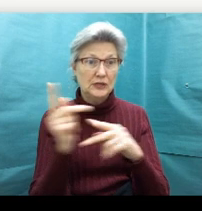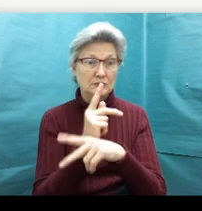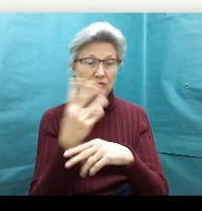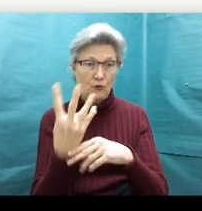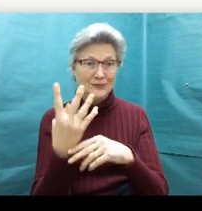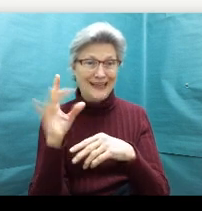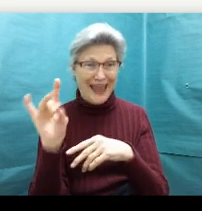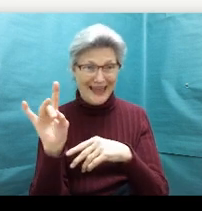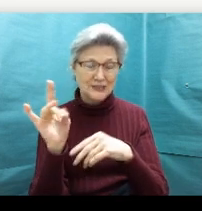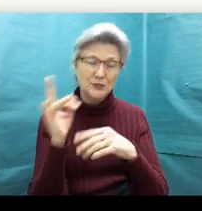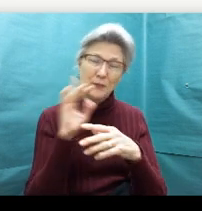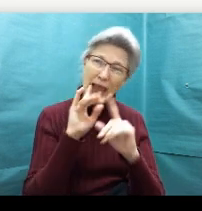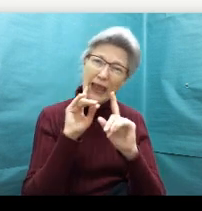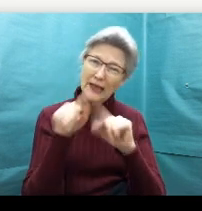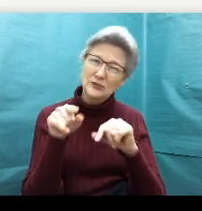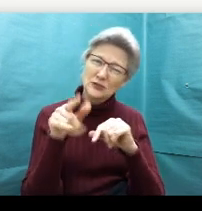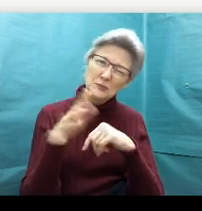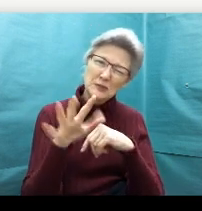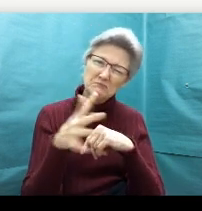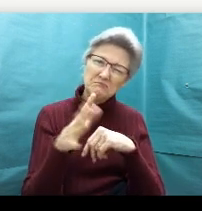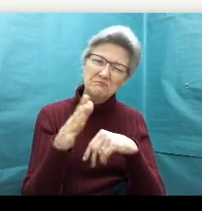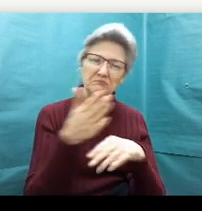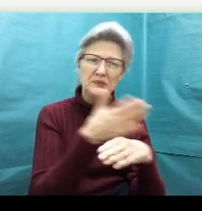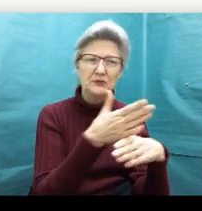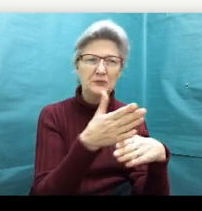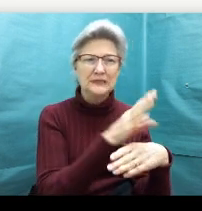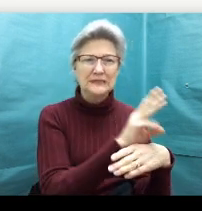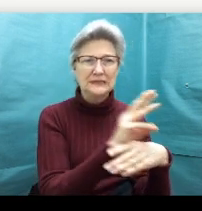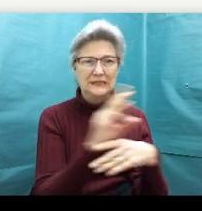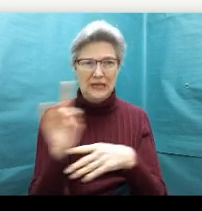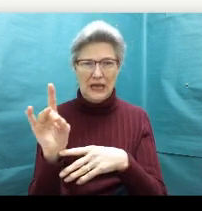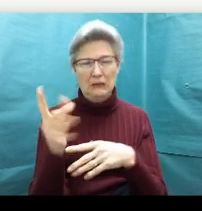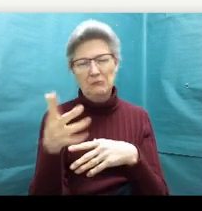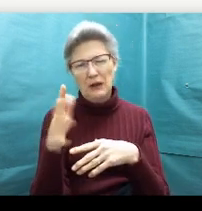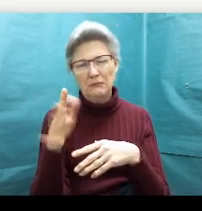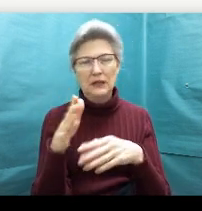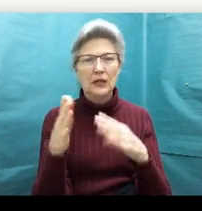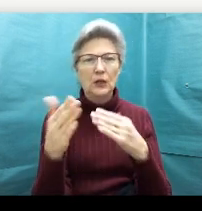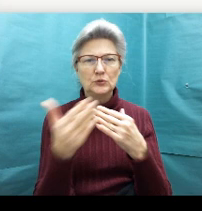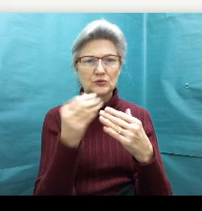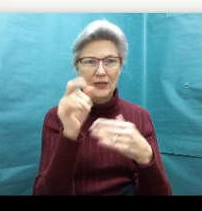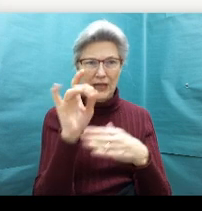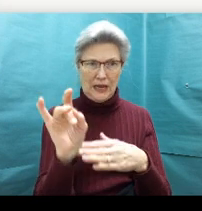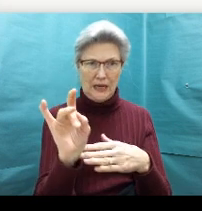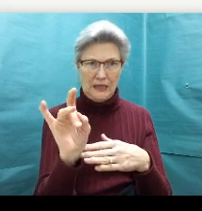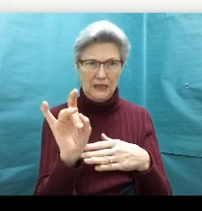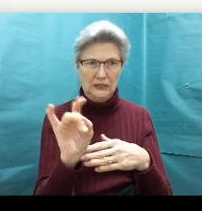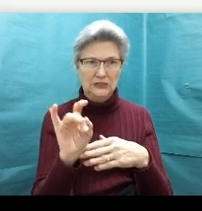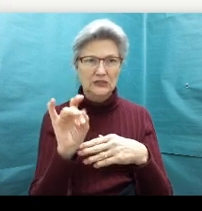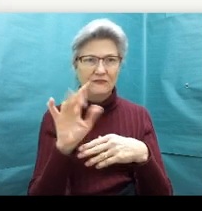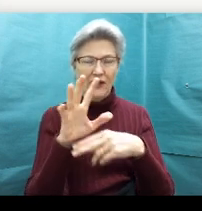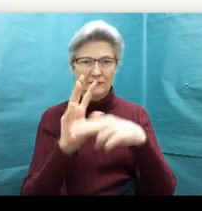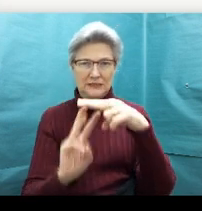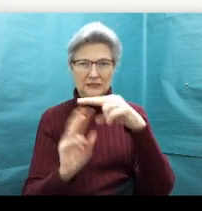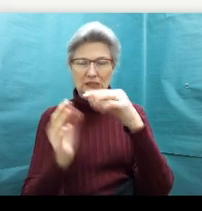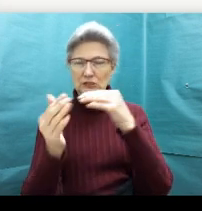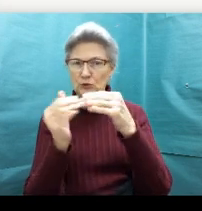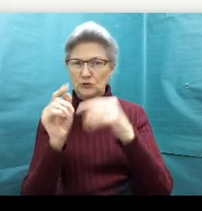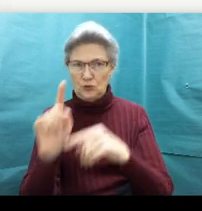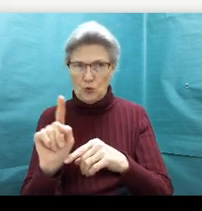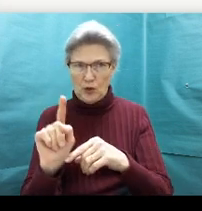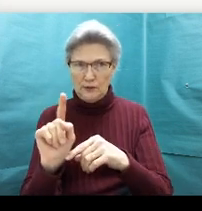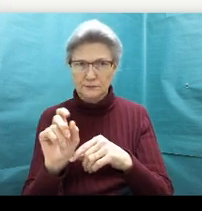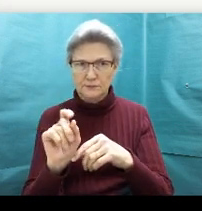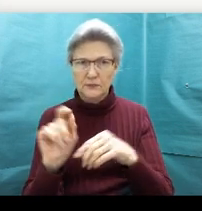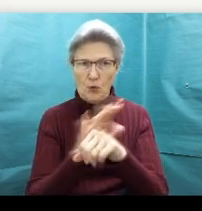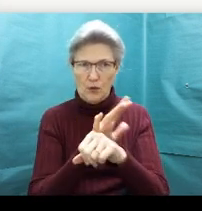8. So my answer should be somewhere in between 6 and 8, probably closer to 8, because this here, this 5/6 is very close